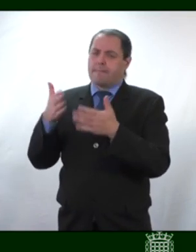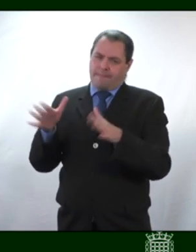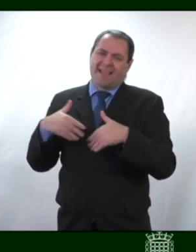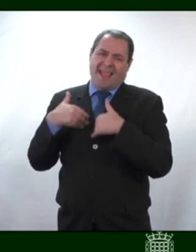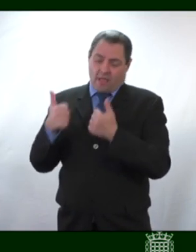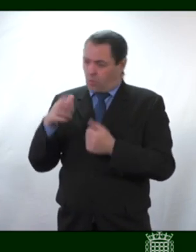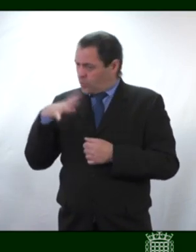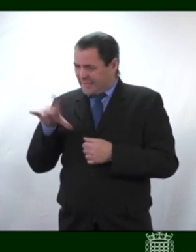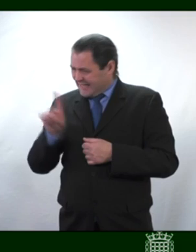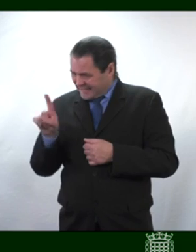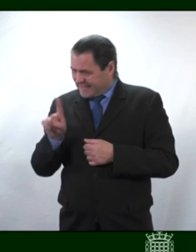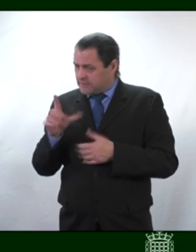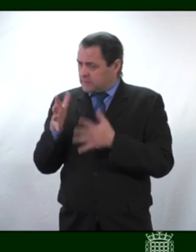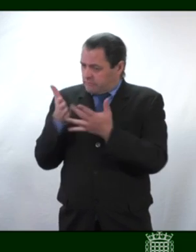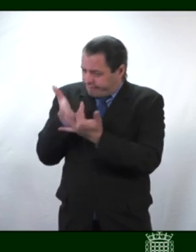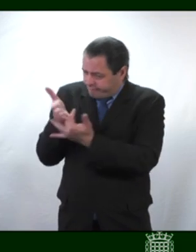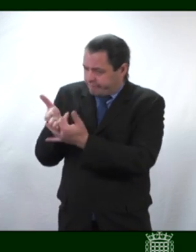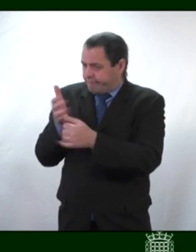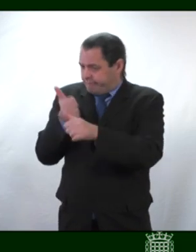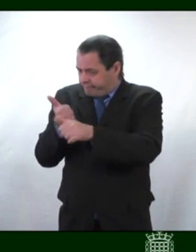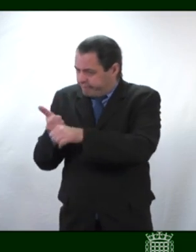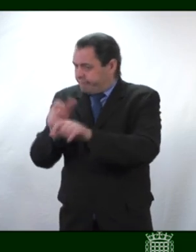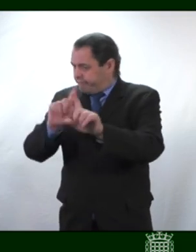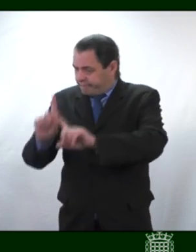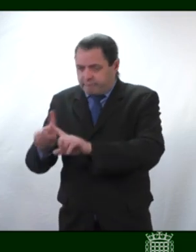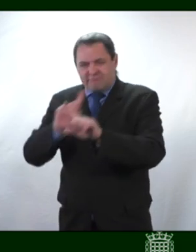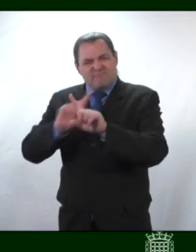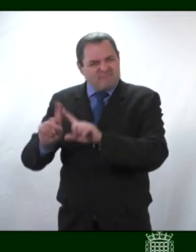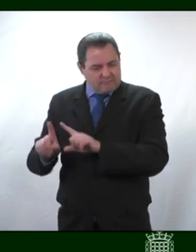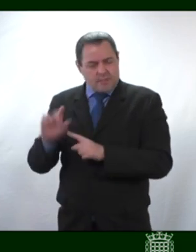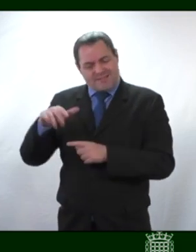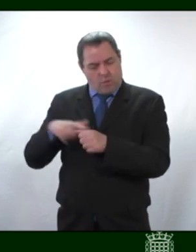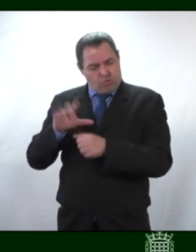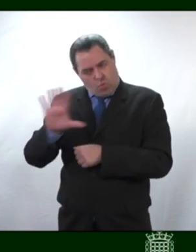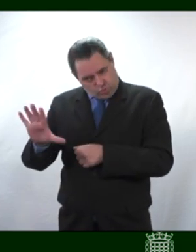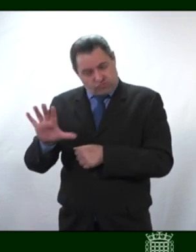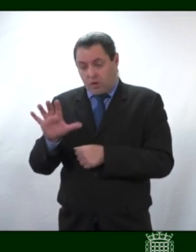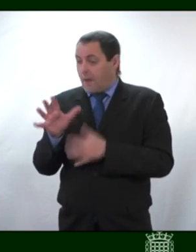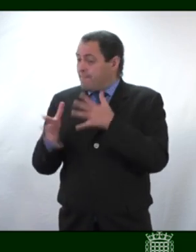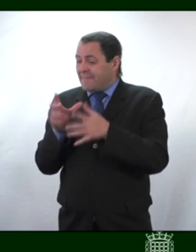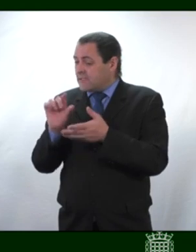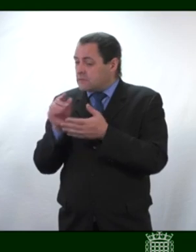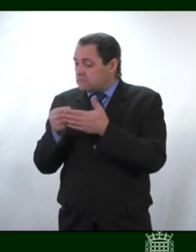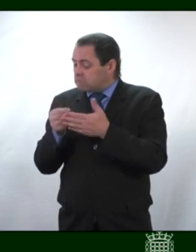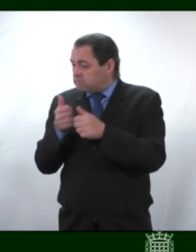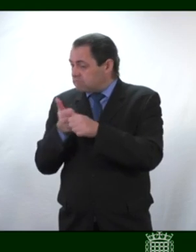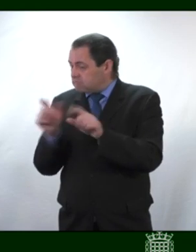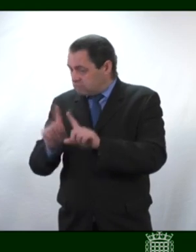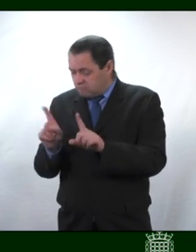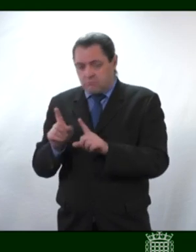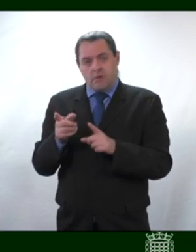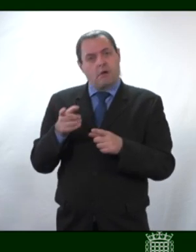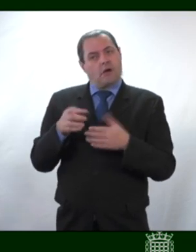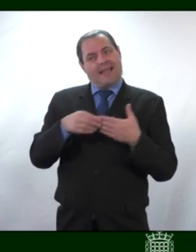needs to get this virus under control in South Yorkshire, and then the support that needs to go alongside that. They're being led by my right honourable friend,